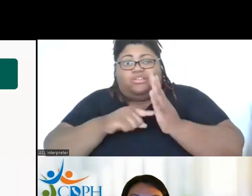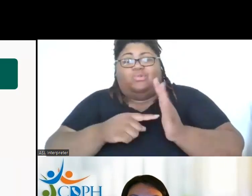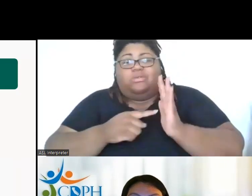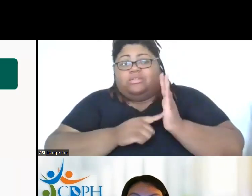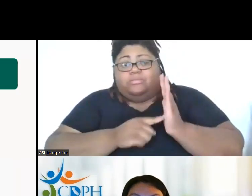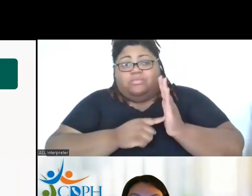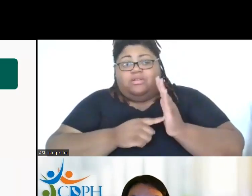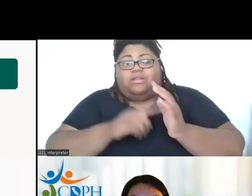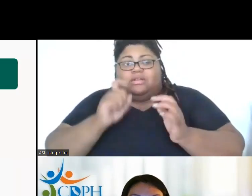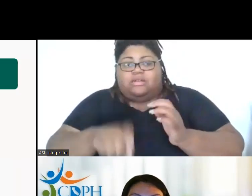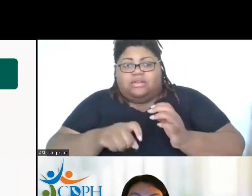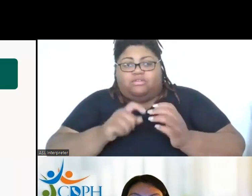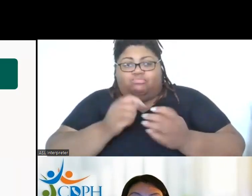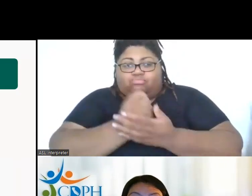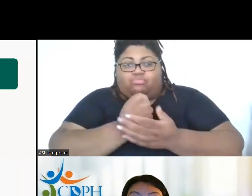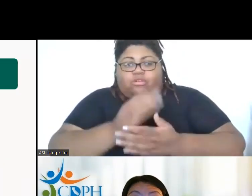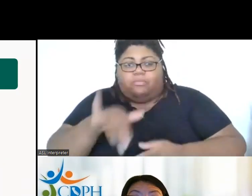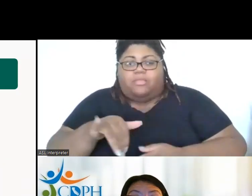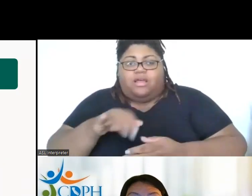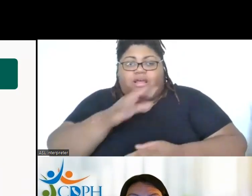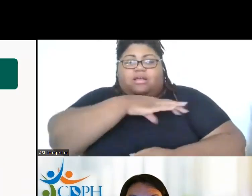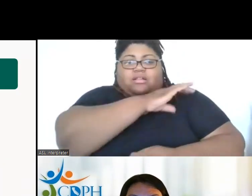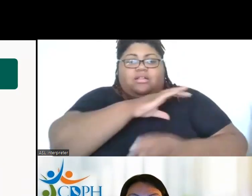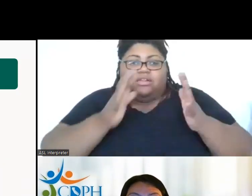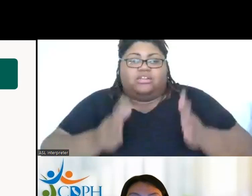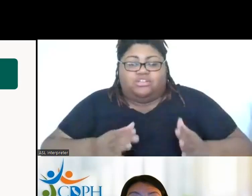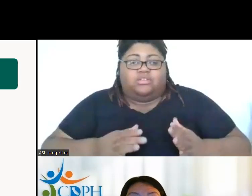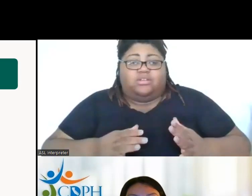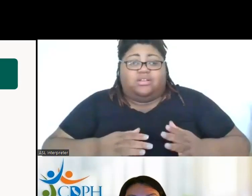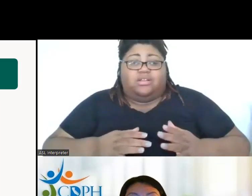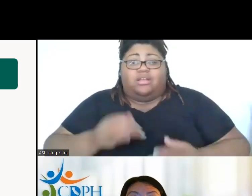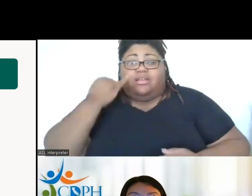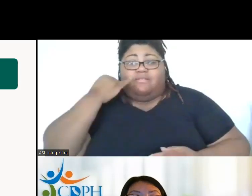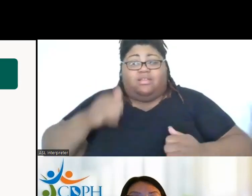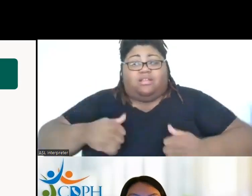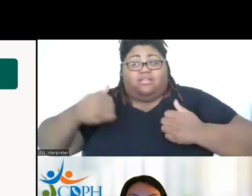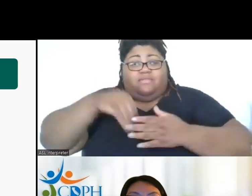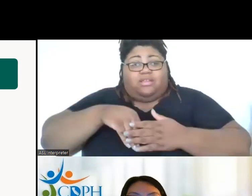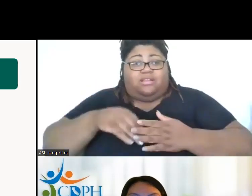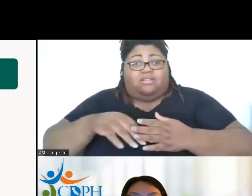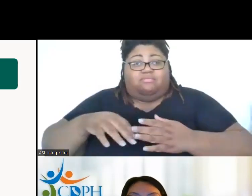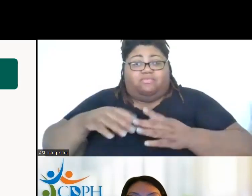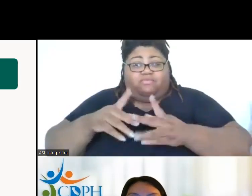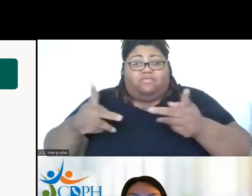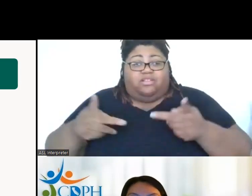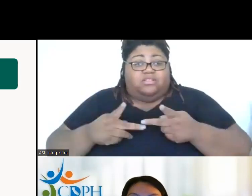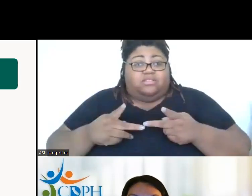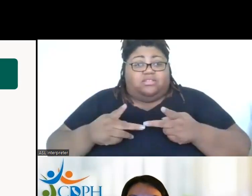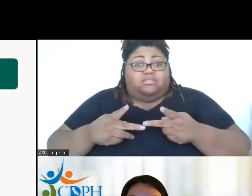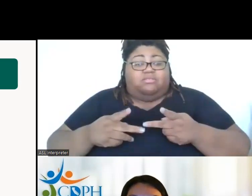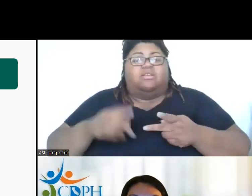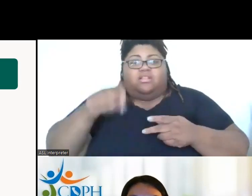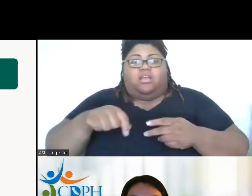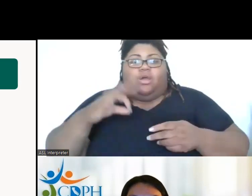clinician for treatment. By virtue of living in these facilities, they are high risk. They qualify. It's just a matter of